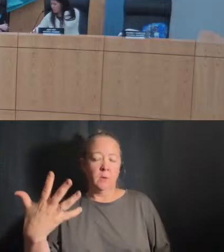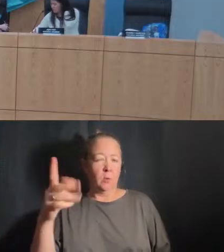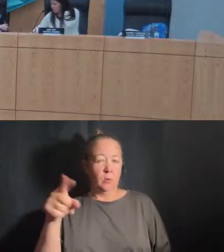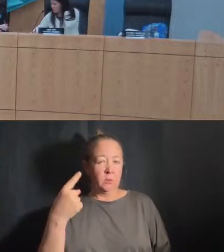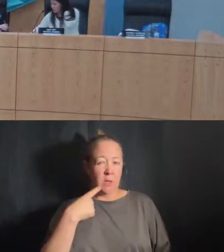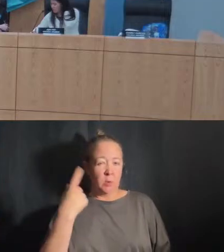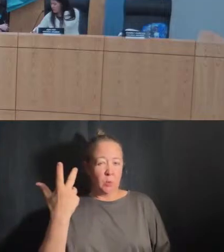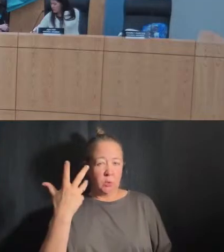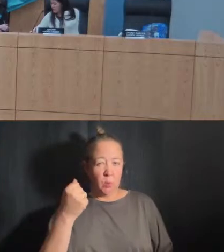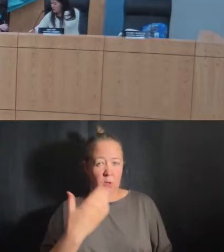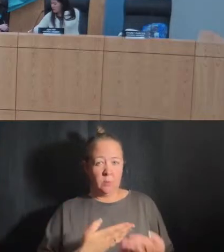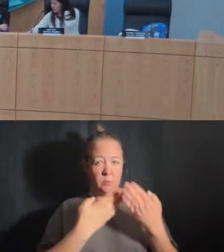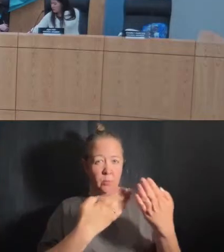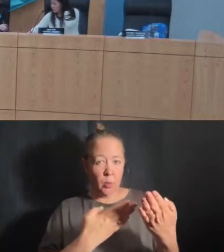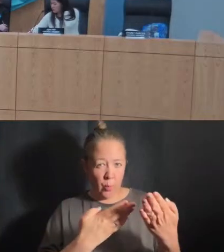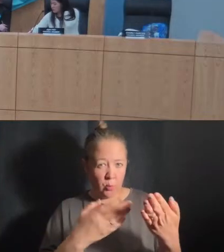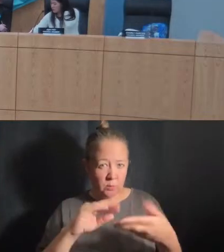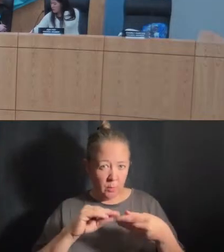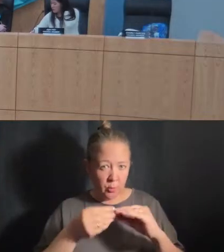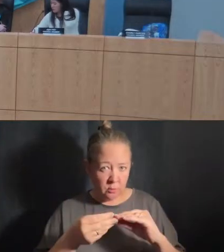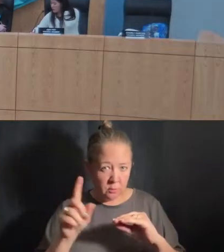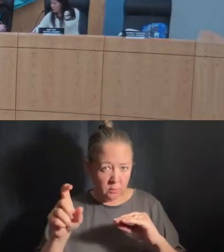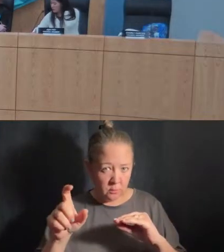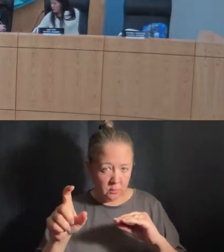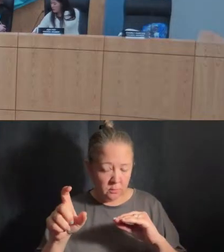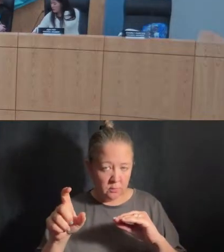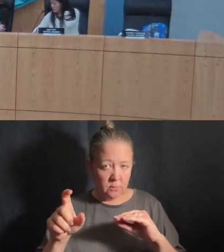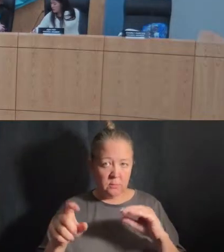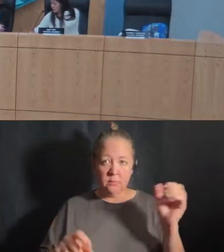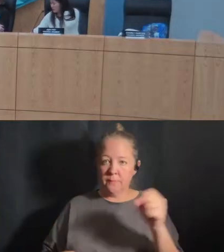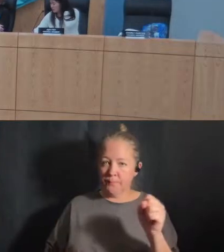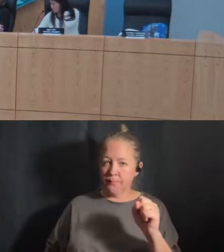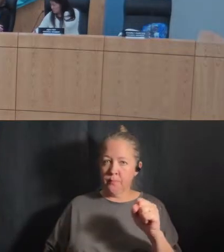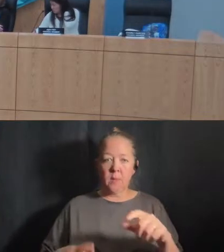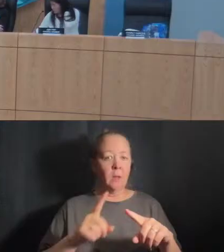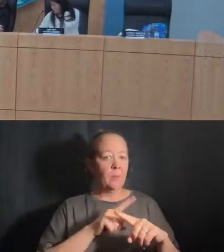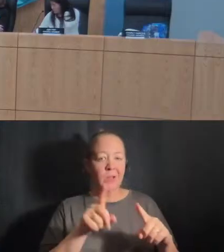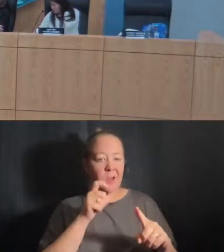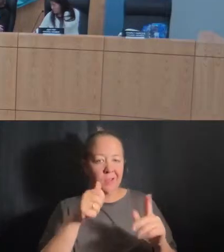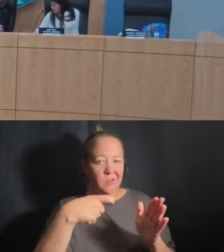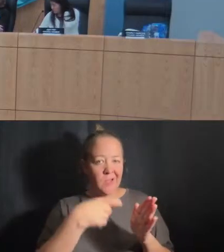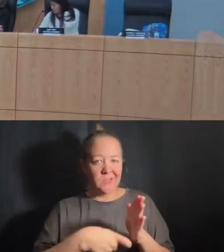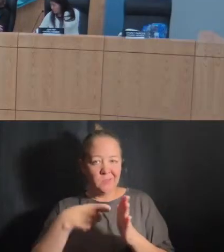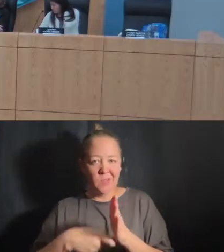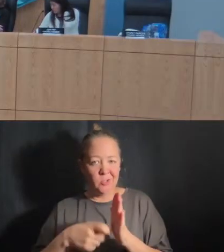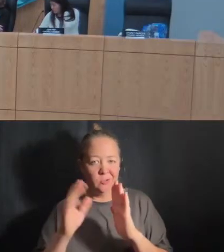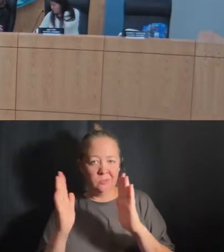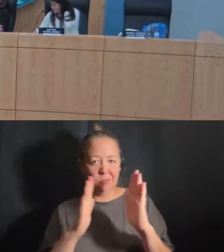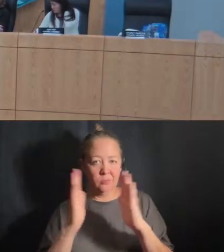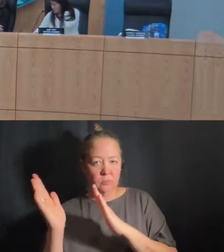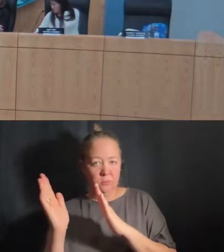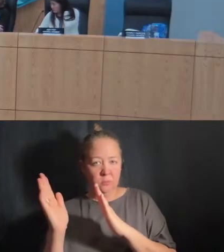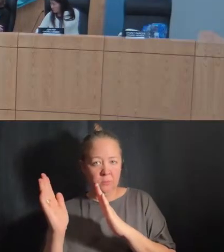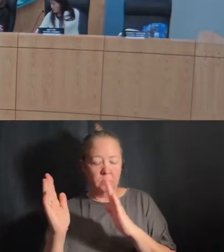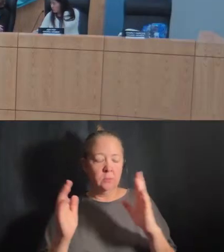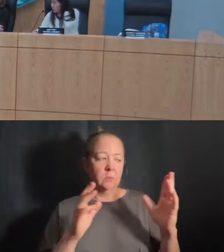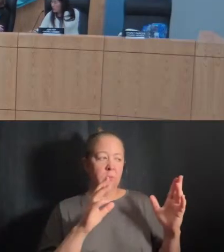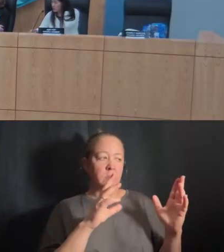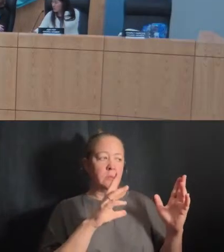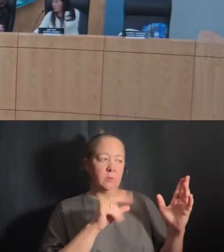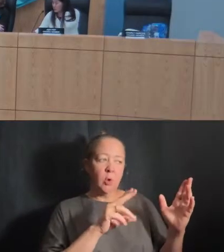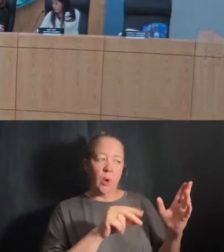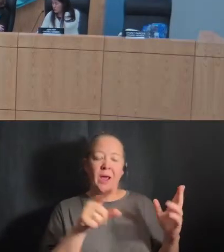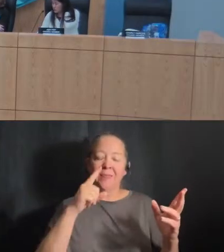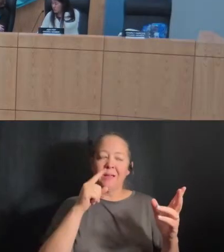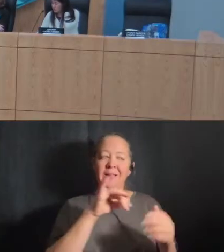3? Correct. Okay, but not that the expenditures or anything else would shift? No, I think he is. Or you